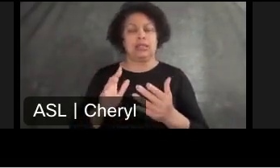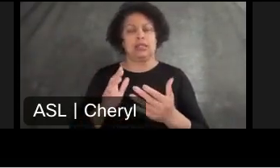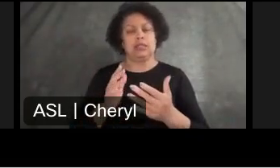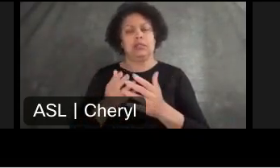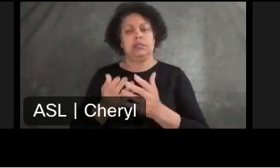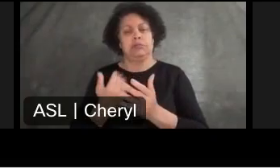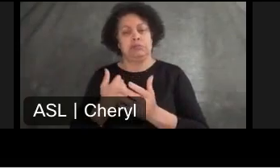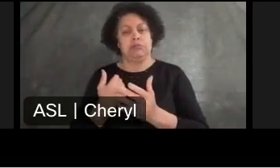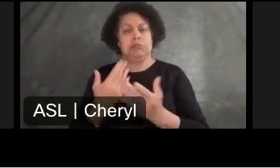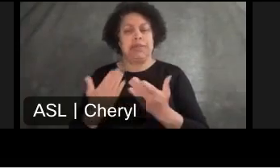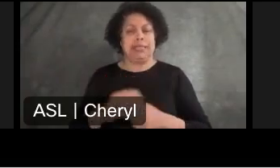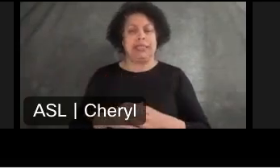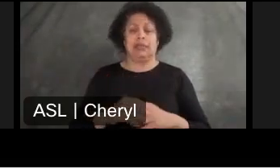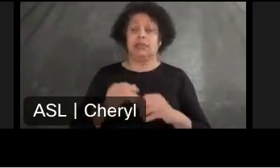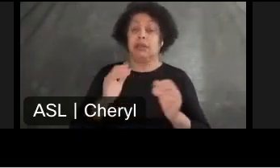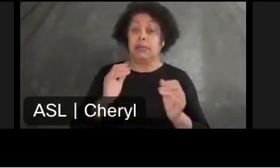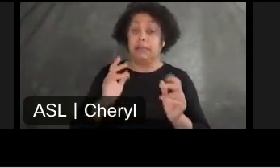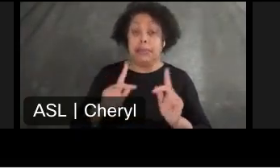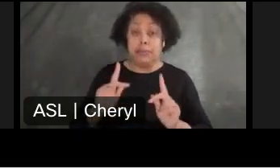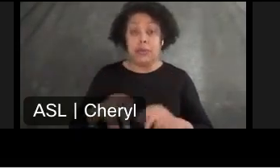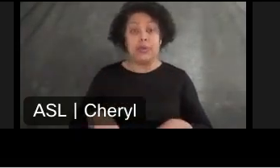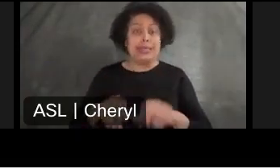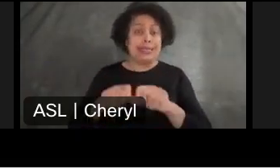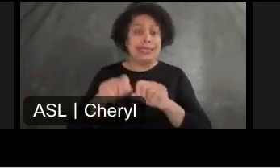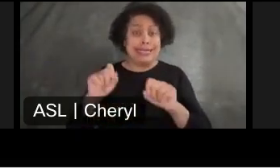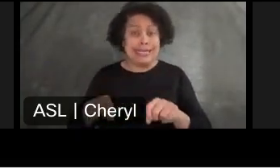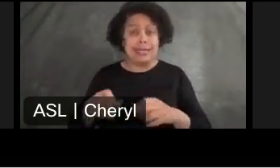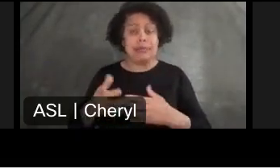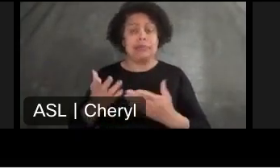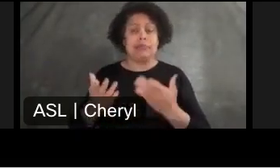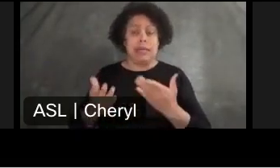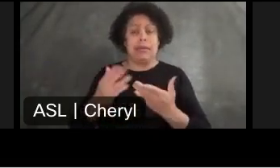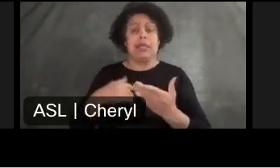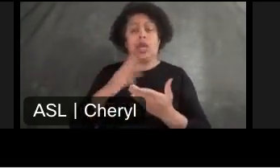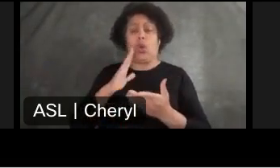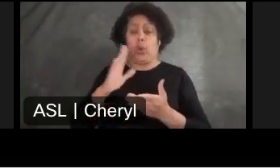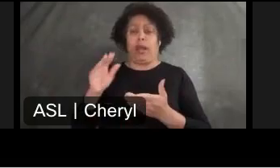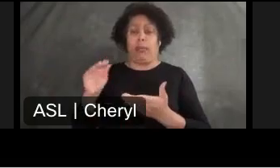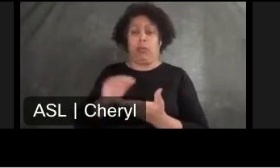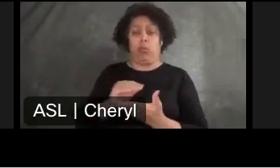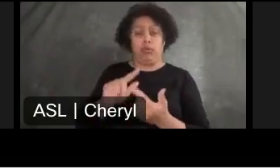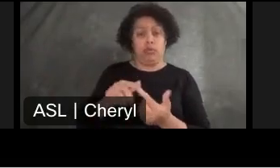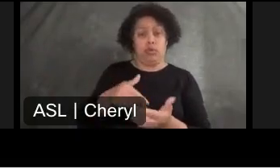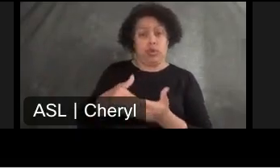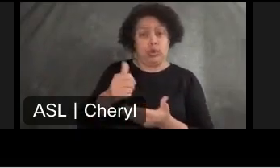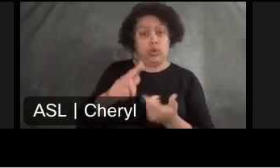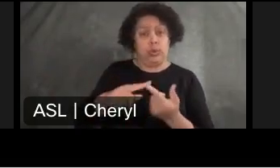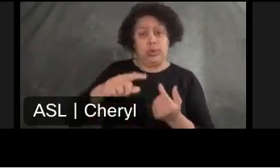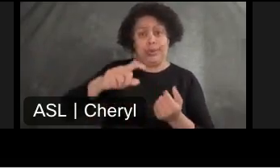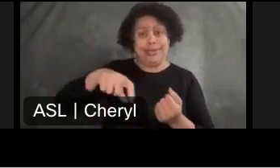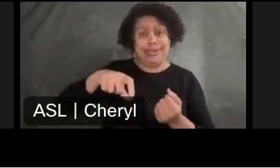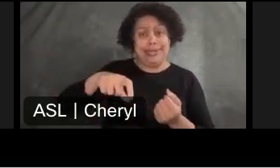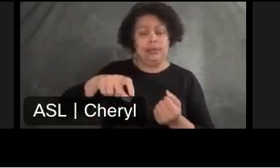even systems, are movable to where they can be in the inner circle, but then other times they would be in